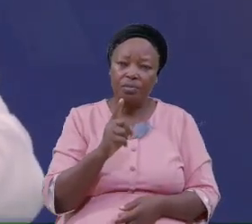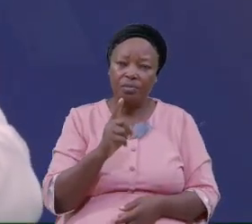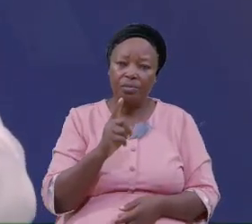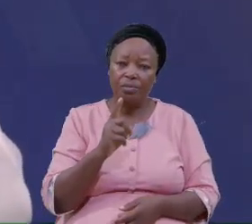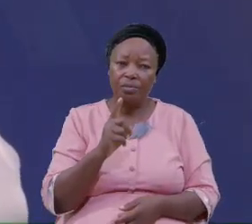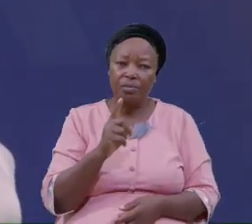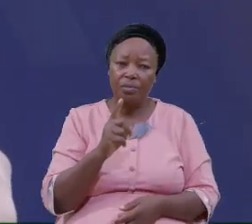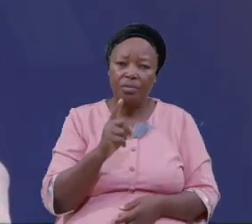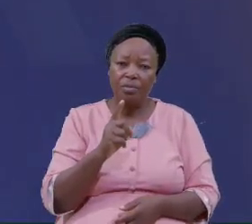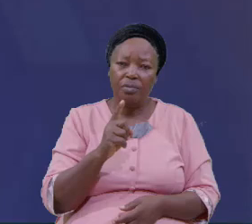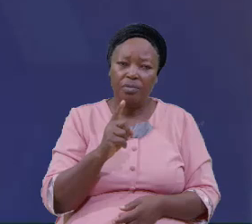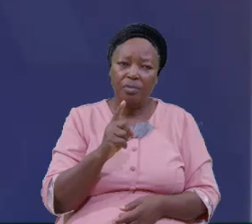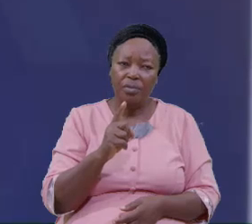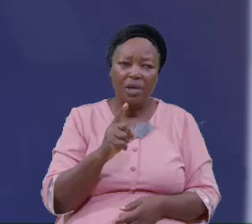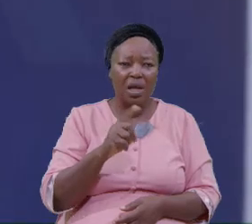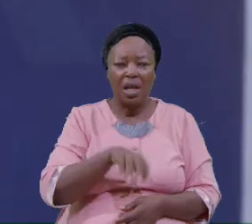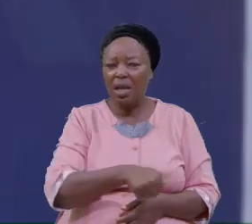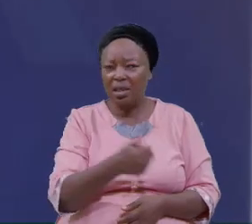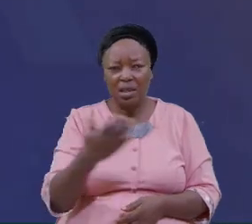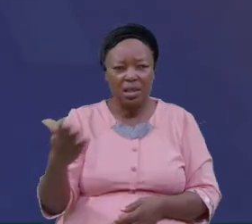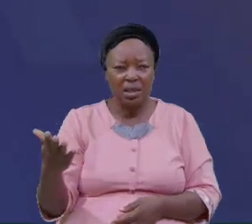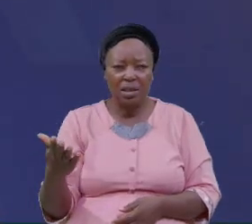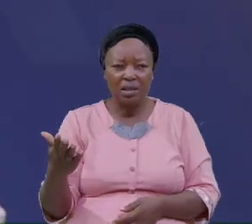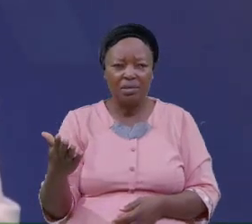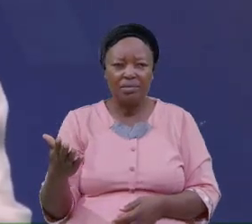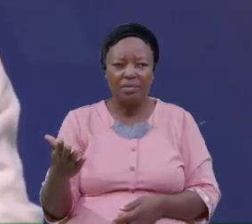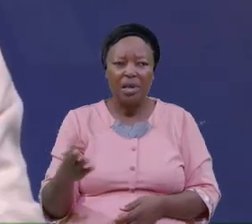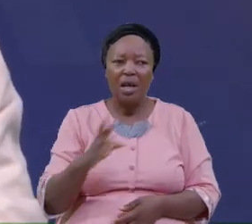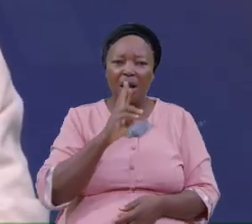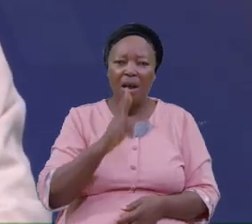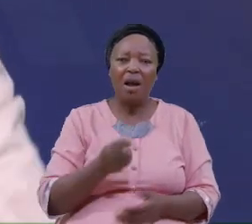whatsoever things are honest,